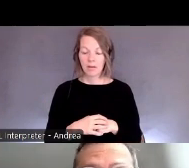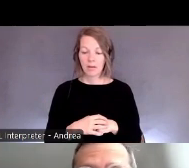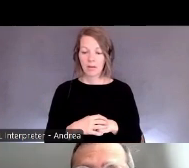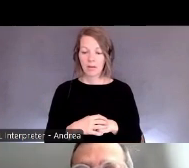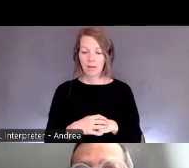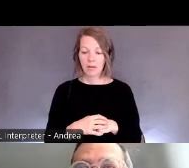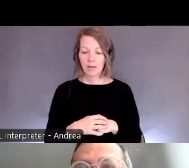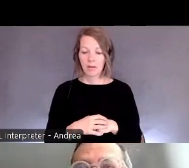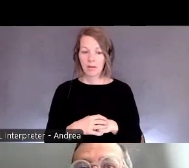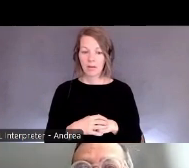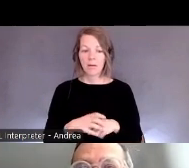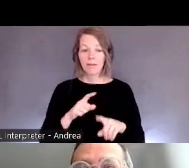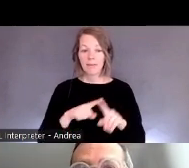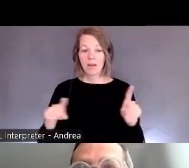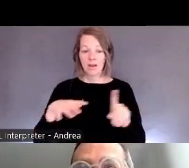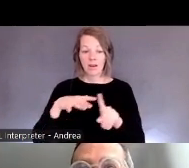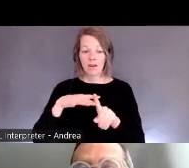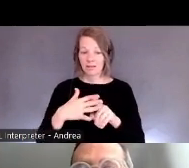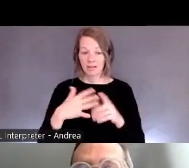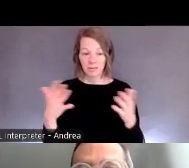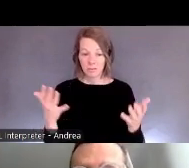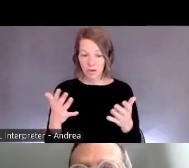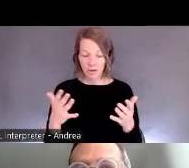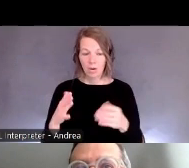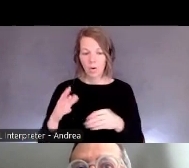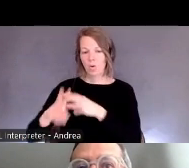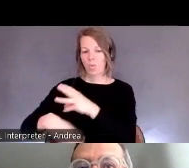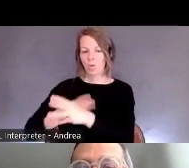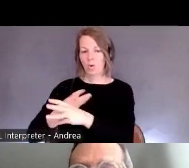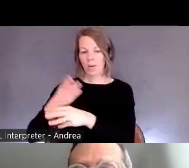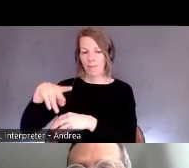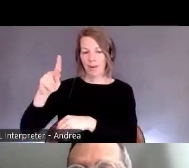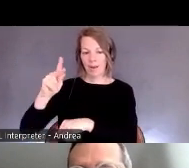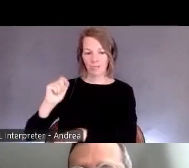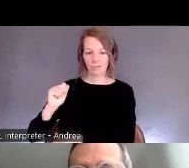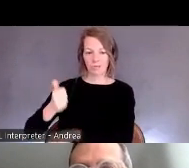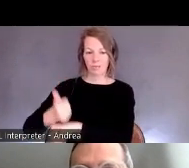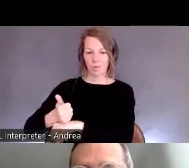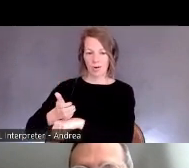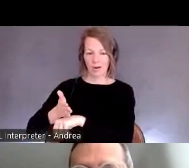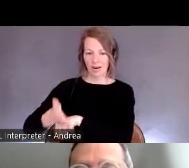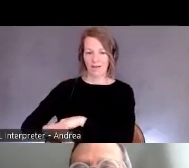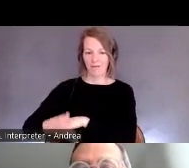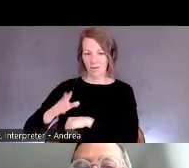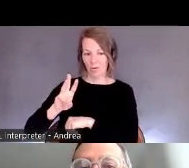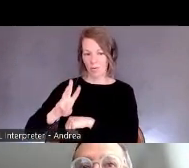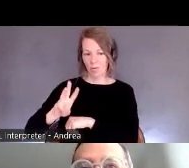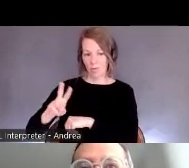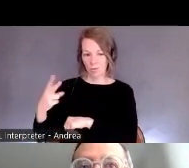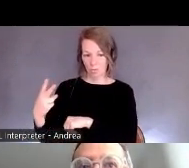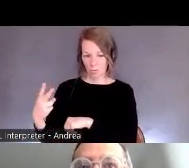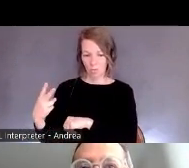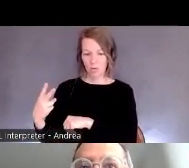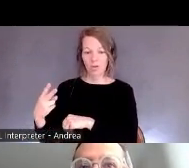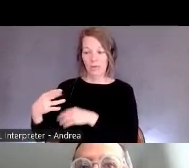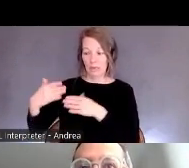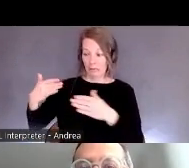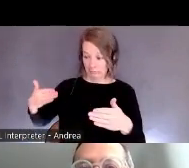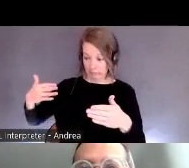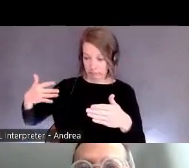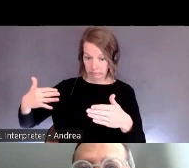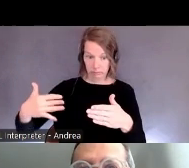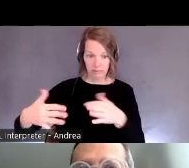the context in which the World Bank was born after the Second World War to explain